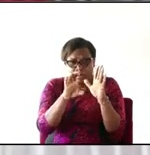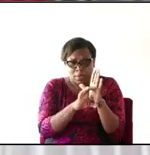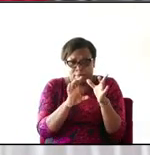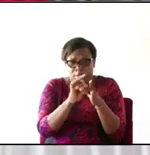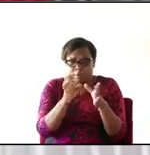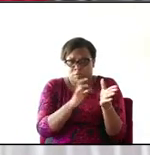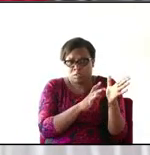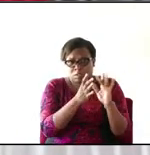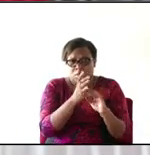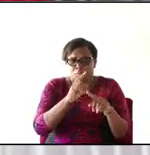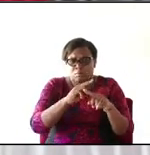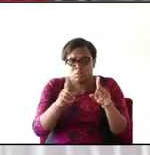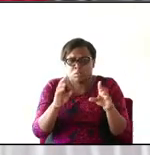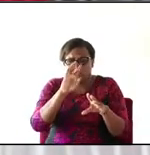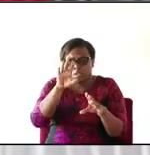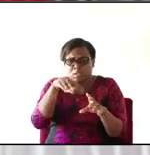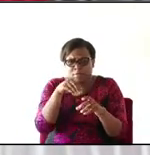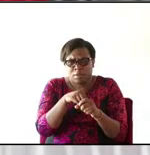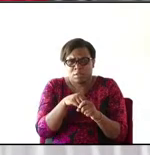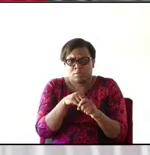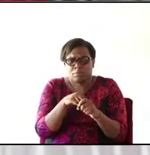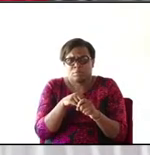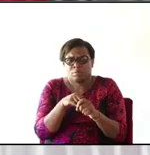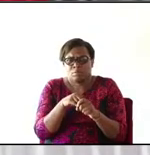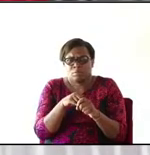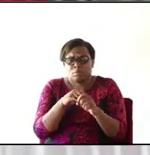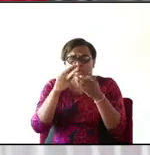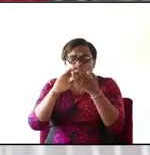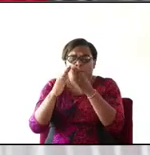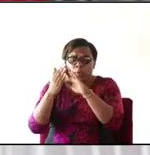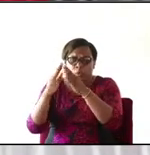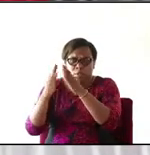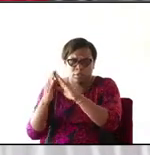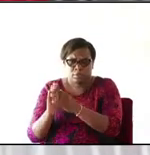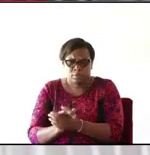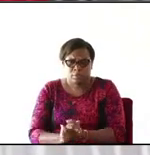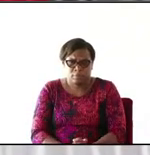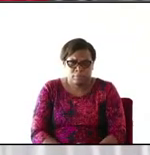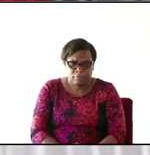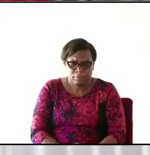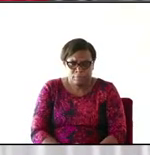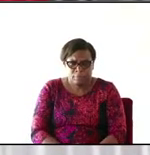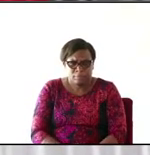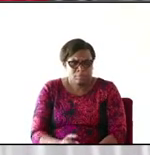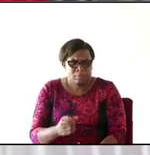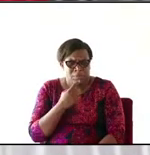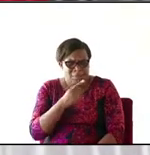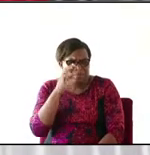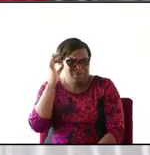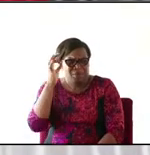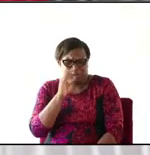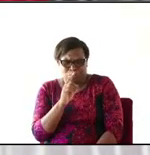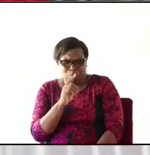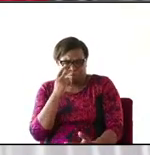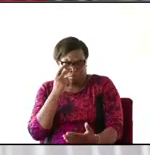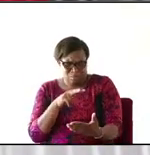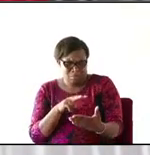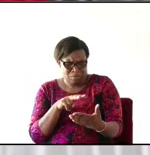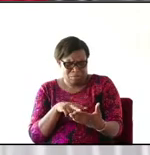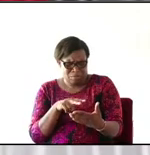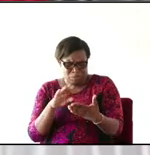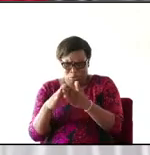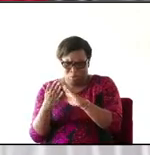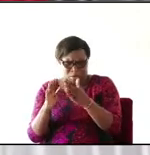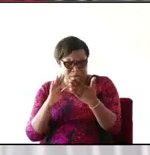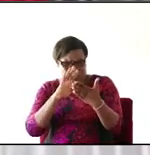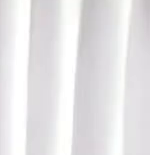the go concept involves community. Community. You say, Pastor, where do you see that in the